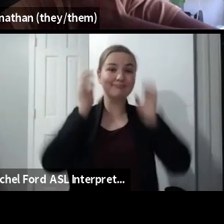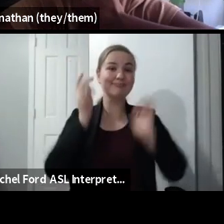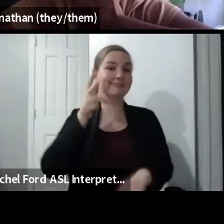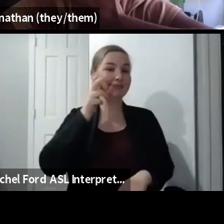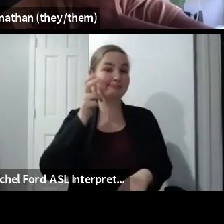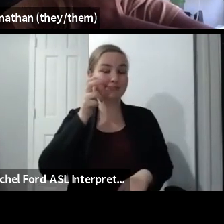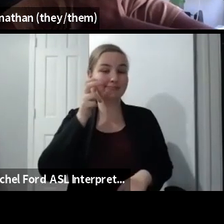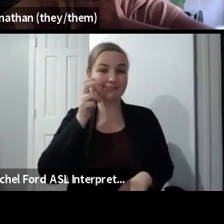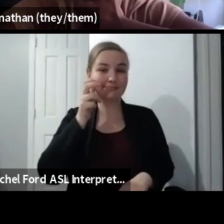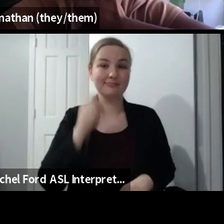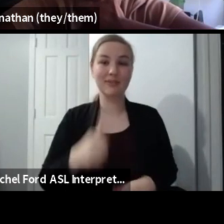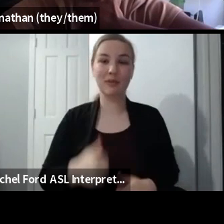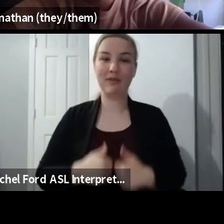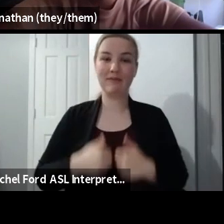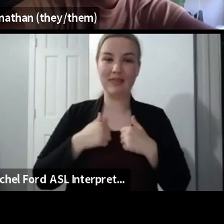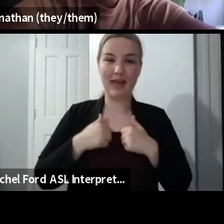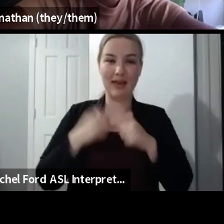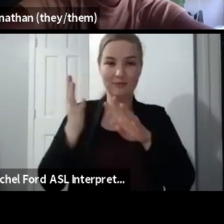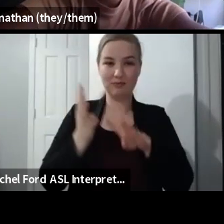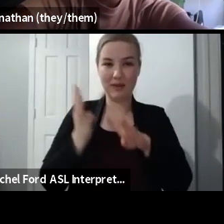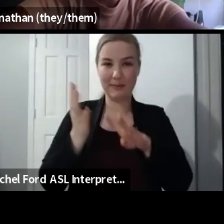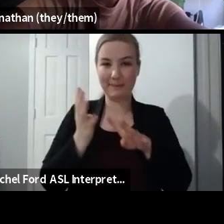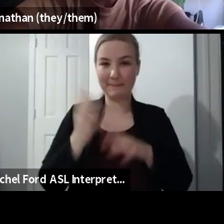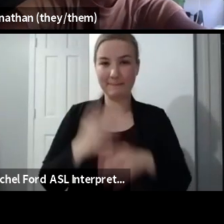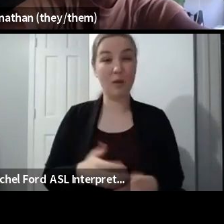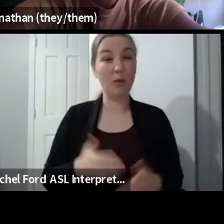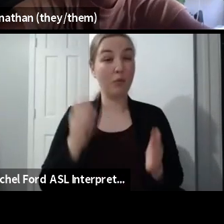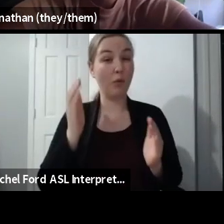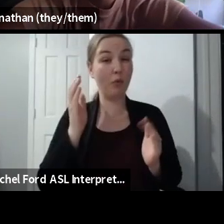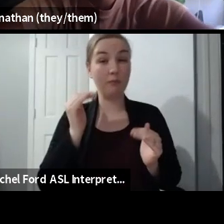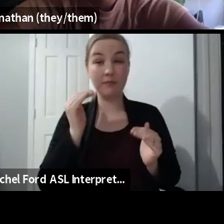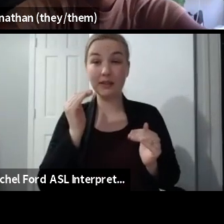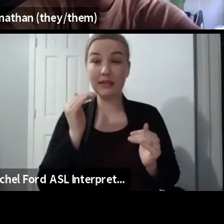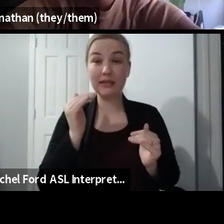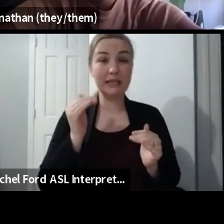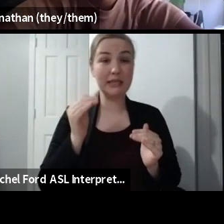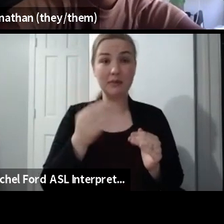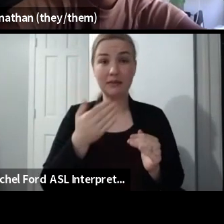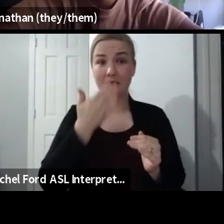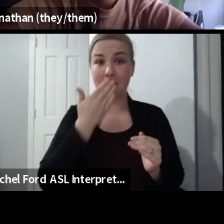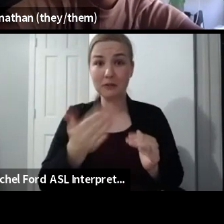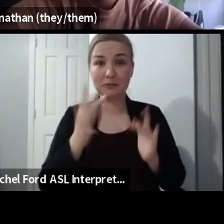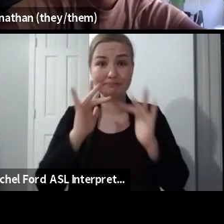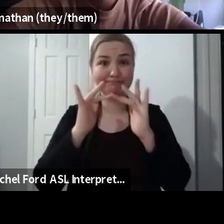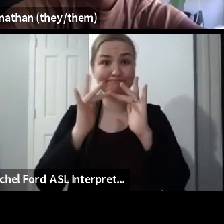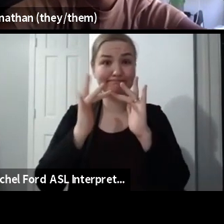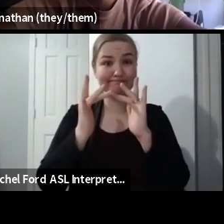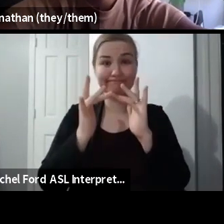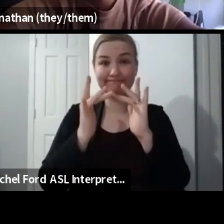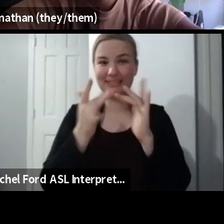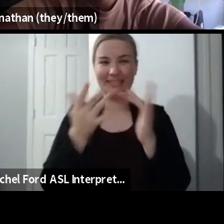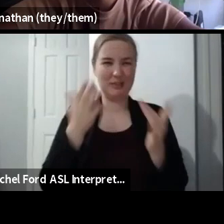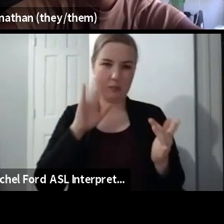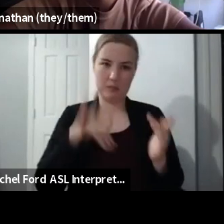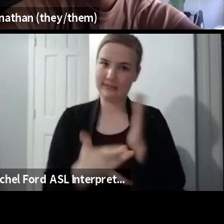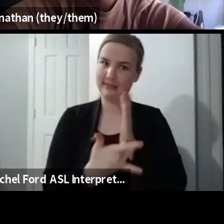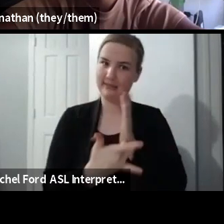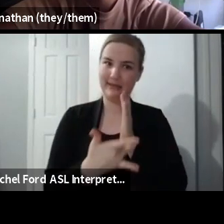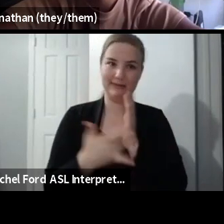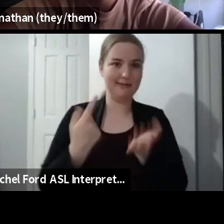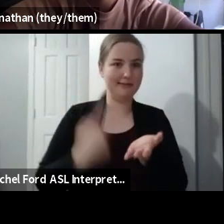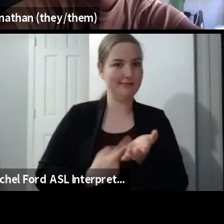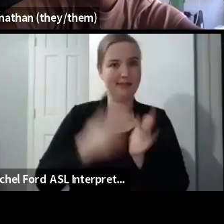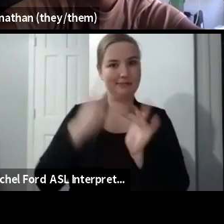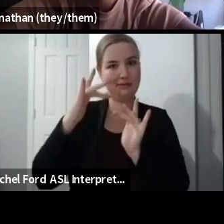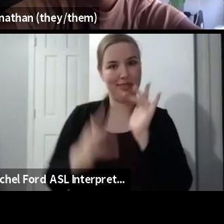So make sure to tune in. Hopefully we'll have good service. You know, it's just technology sometimes doesn't really